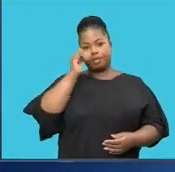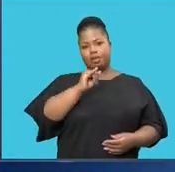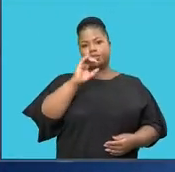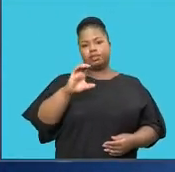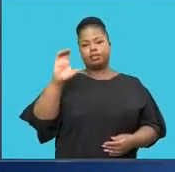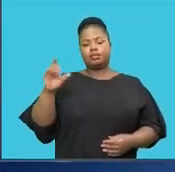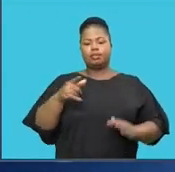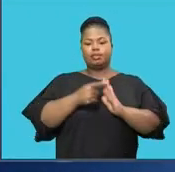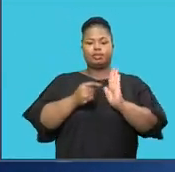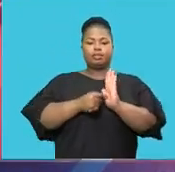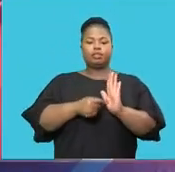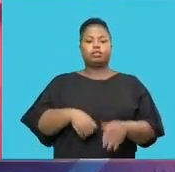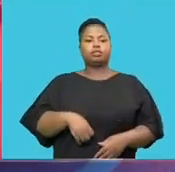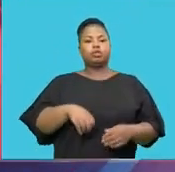la